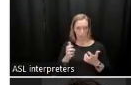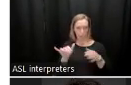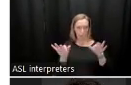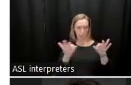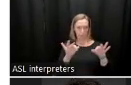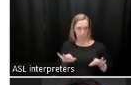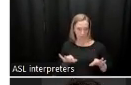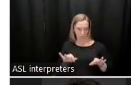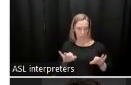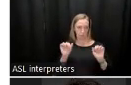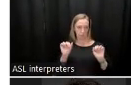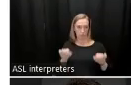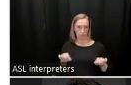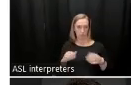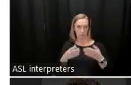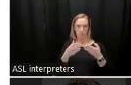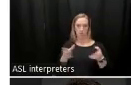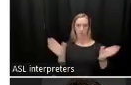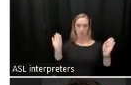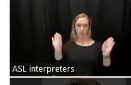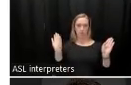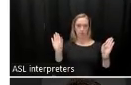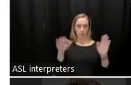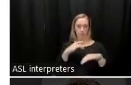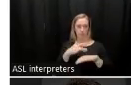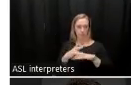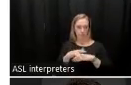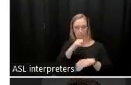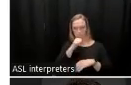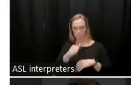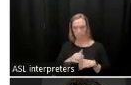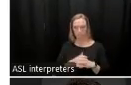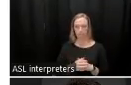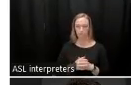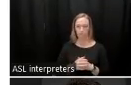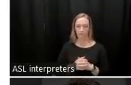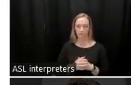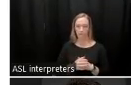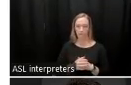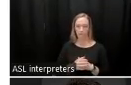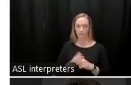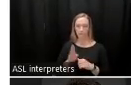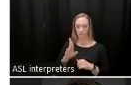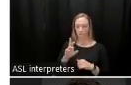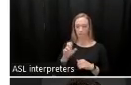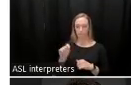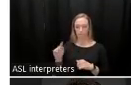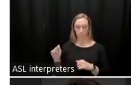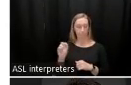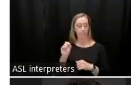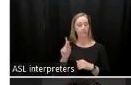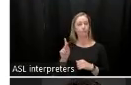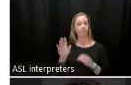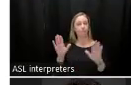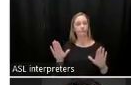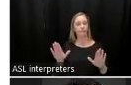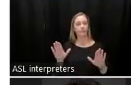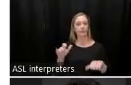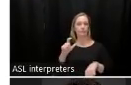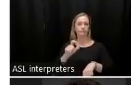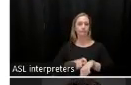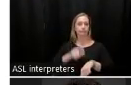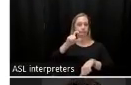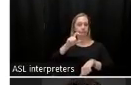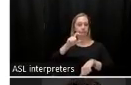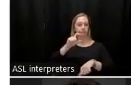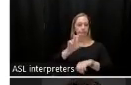to be publicly available. Great. Okay, we're at the top of the hour now,